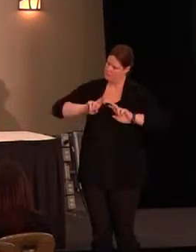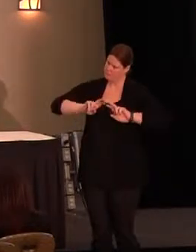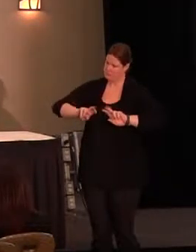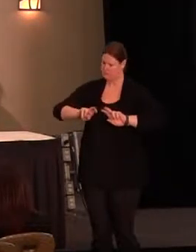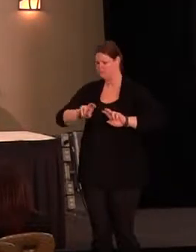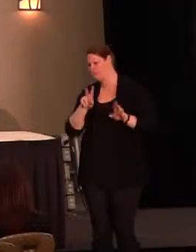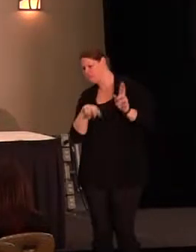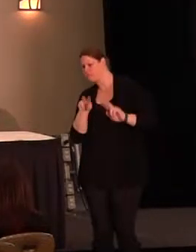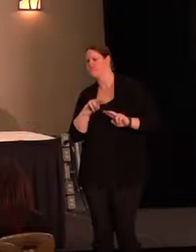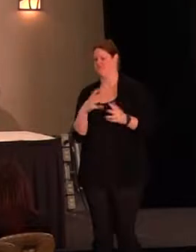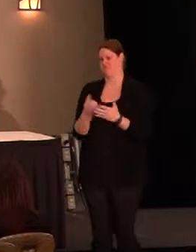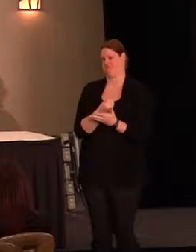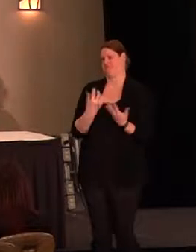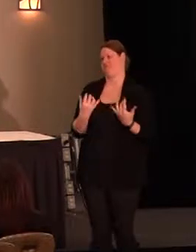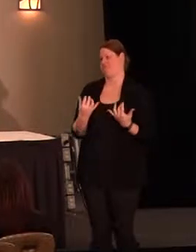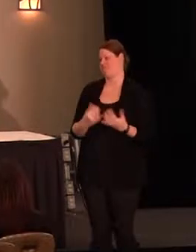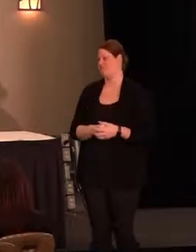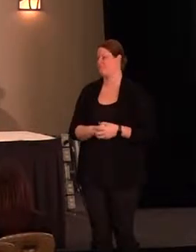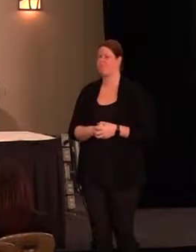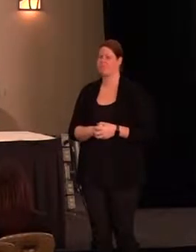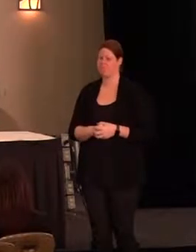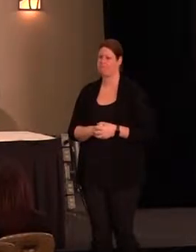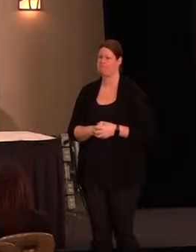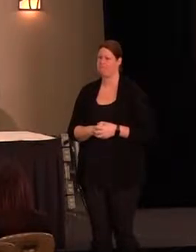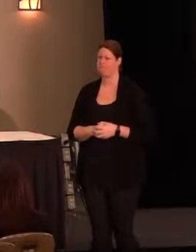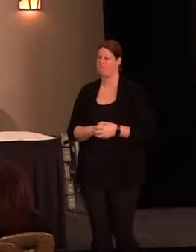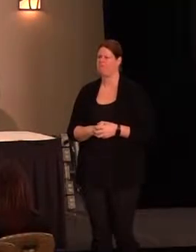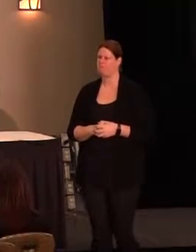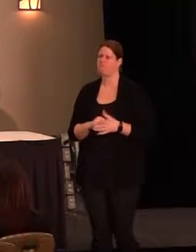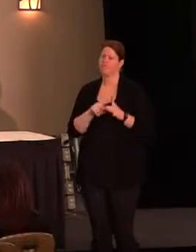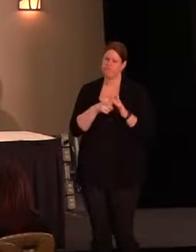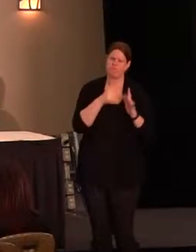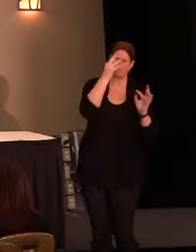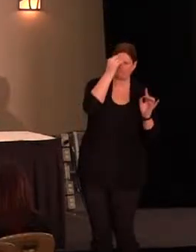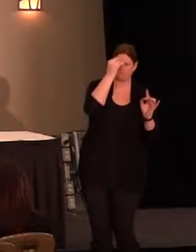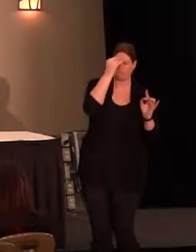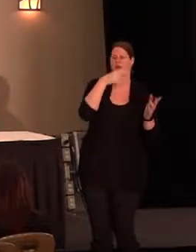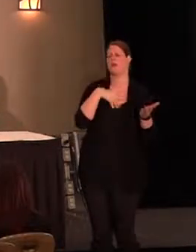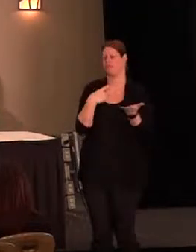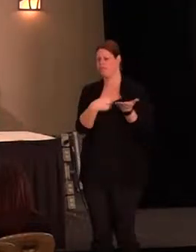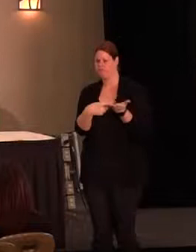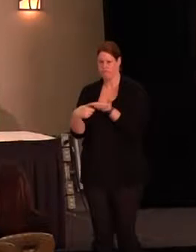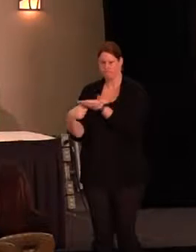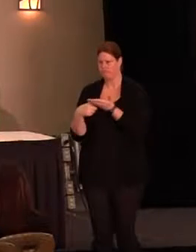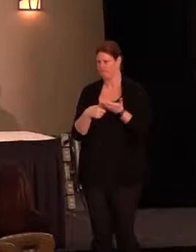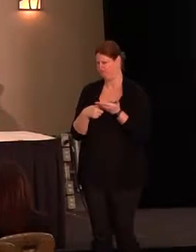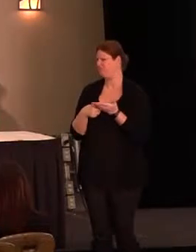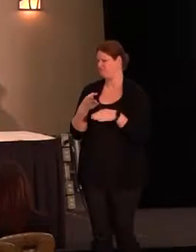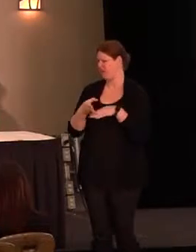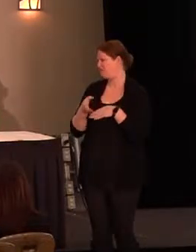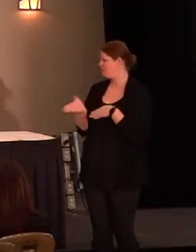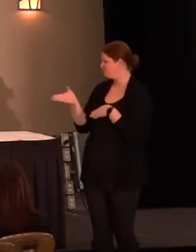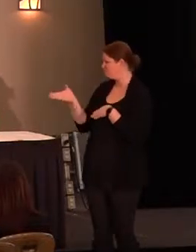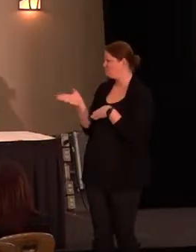and this is our opportunity to get some preliminary thoughts, and then we'll discuss it in the last bit of this presentation.